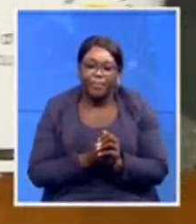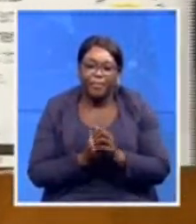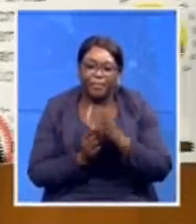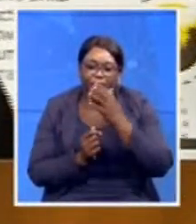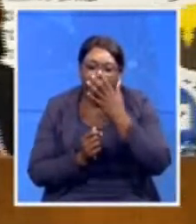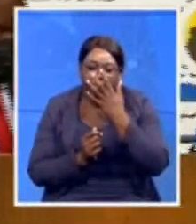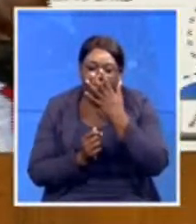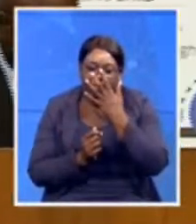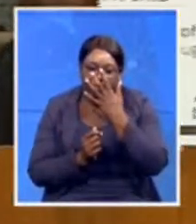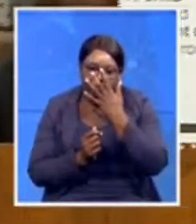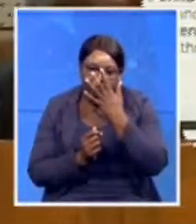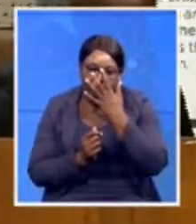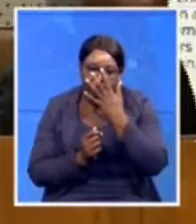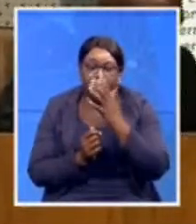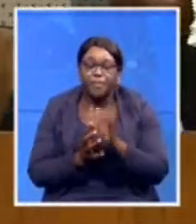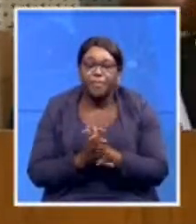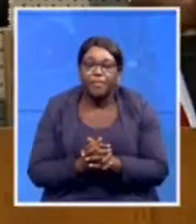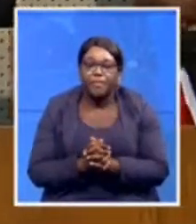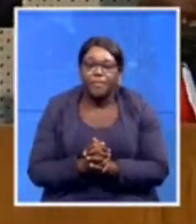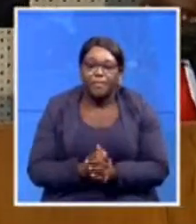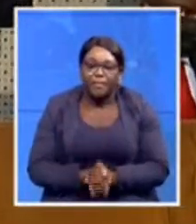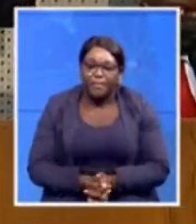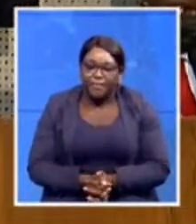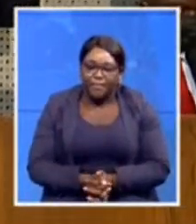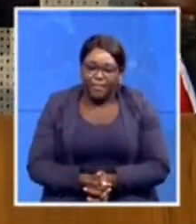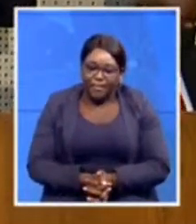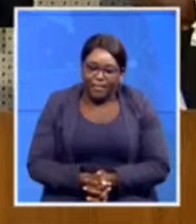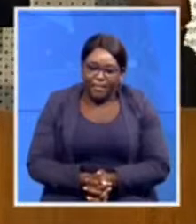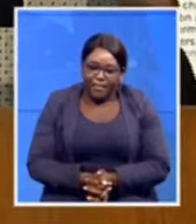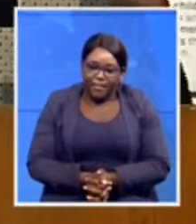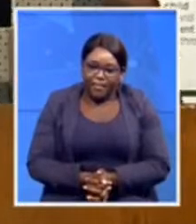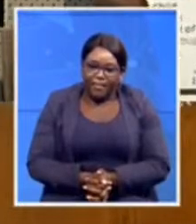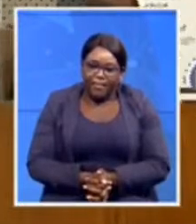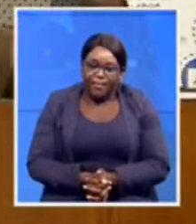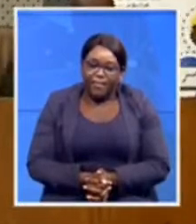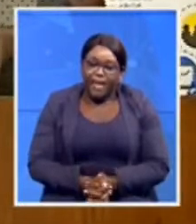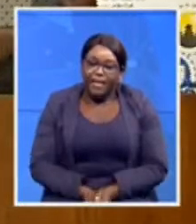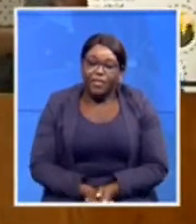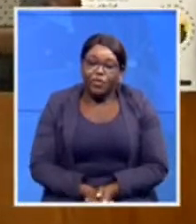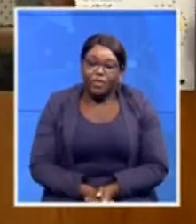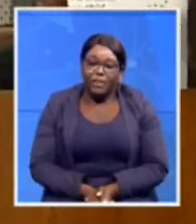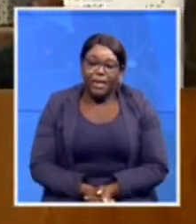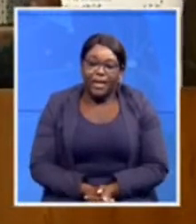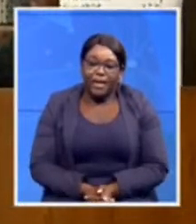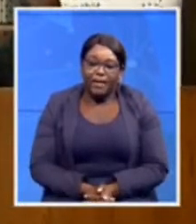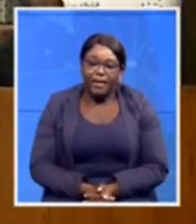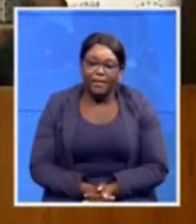Thank you.